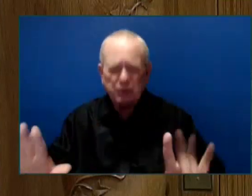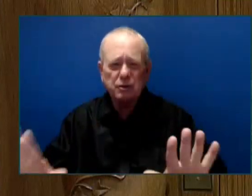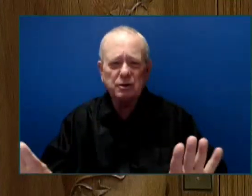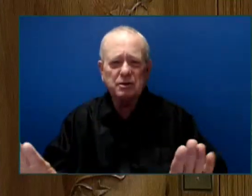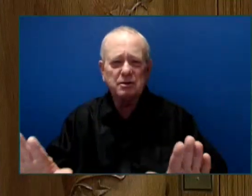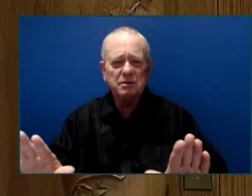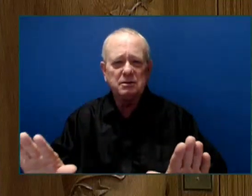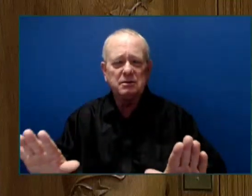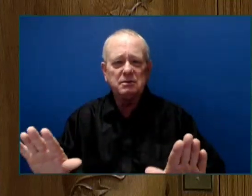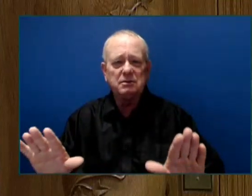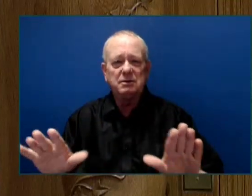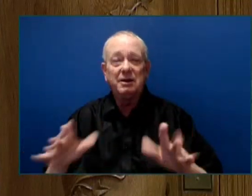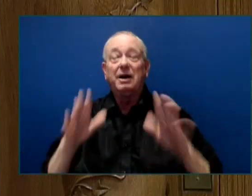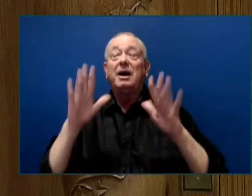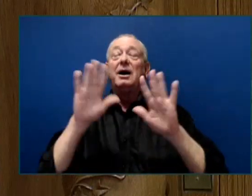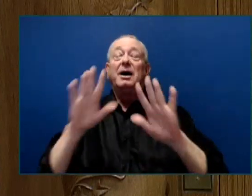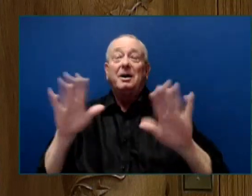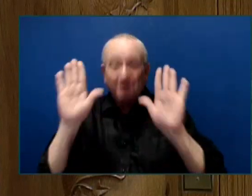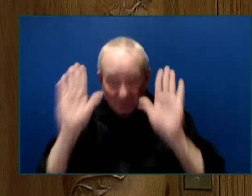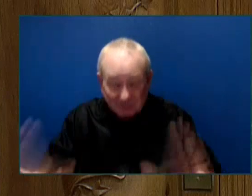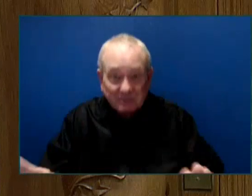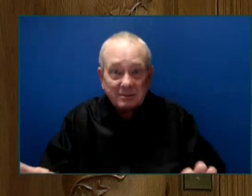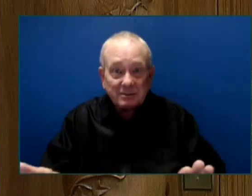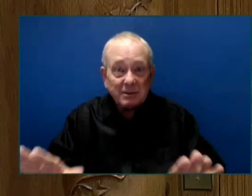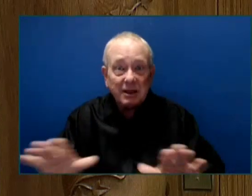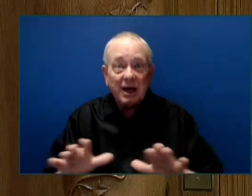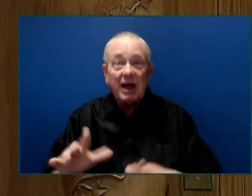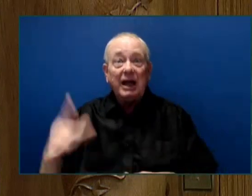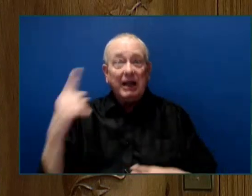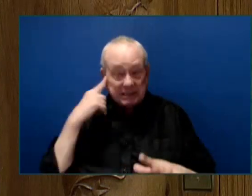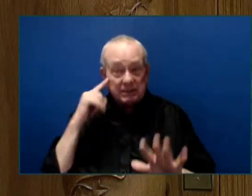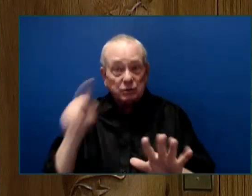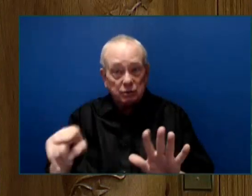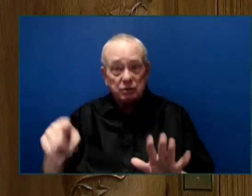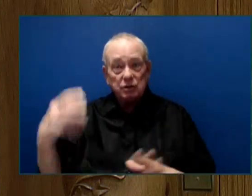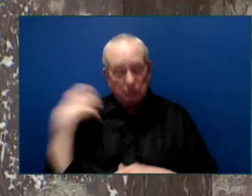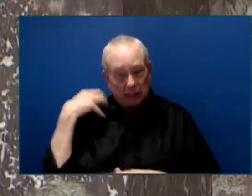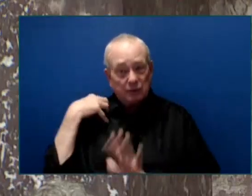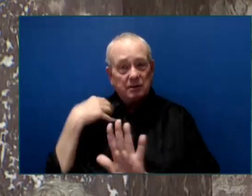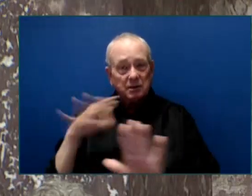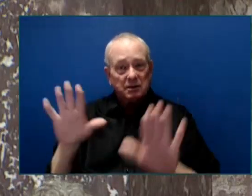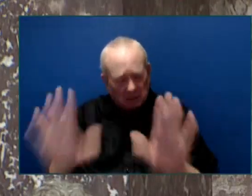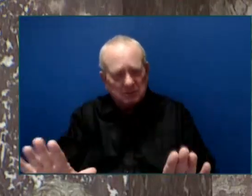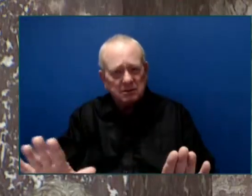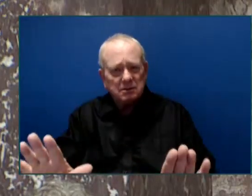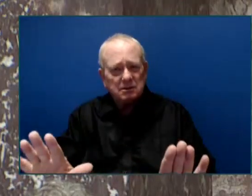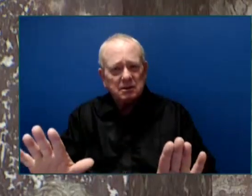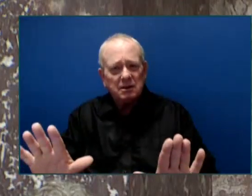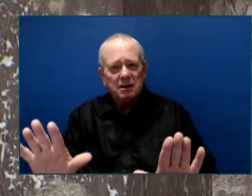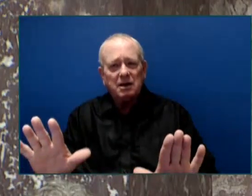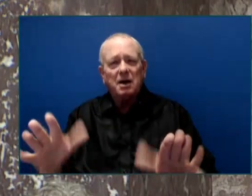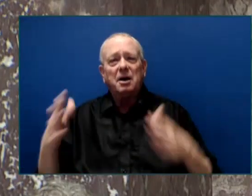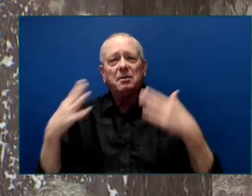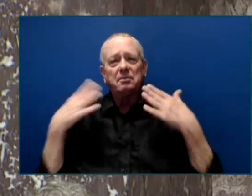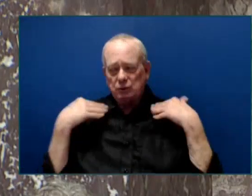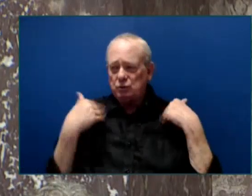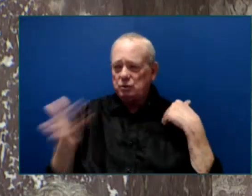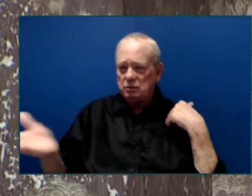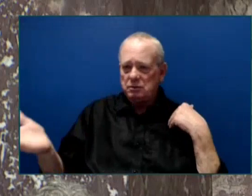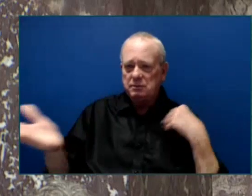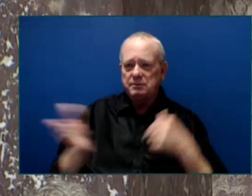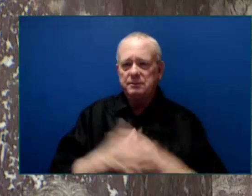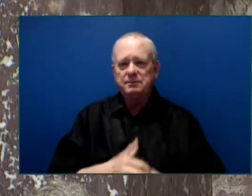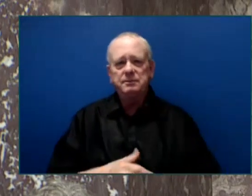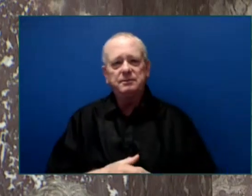Members will listen to the chair. Please. Honourable Speaker. Minister will continue. You know, I think the reason why they use the terminology